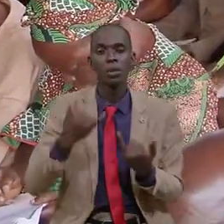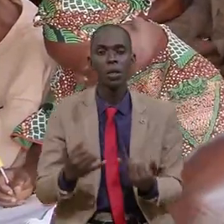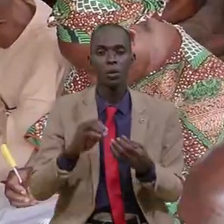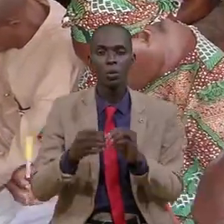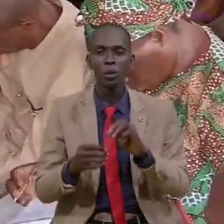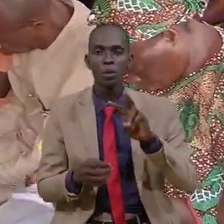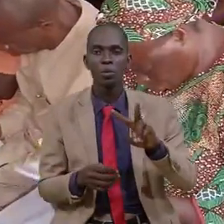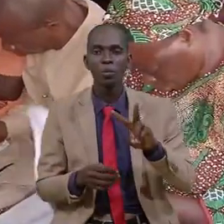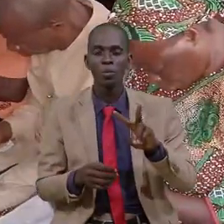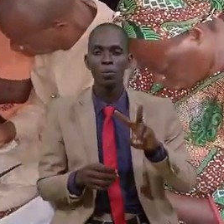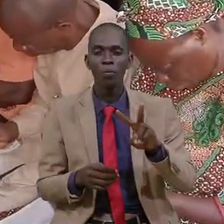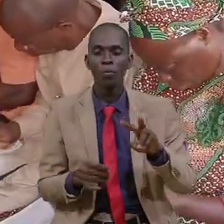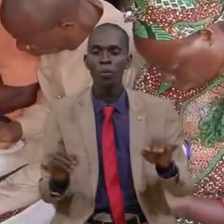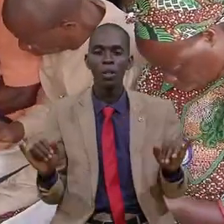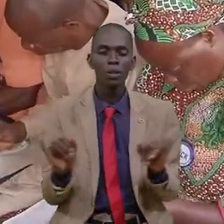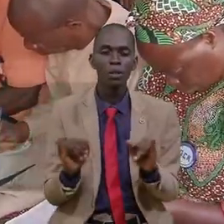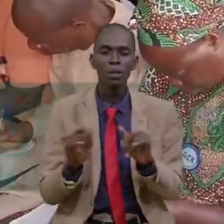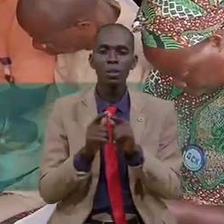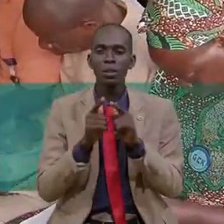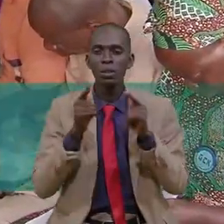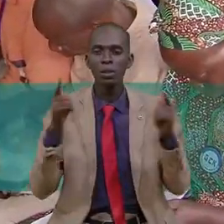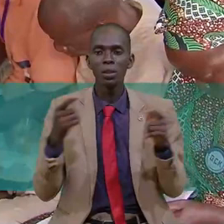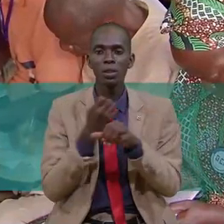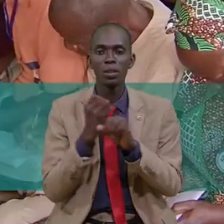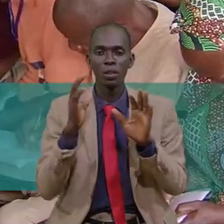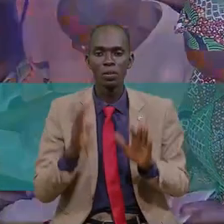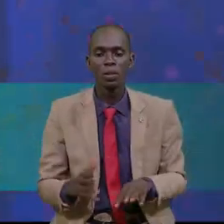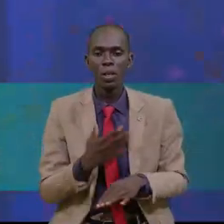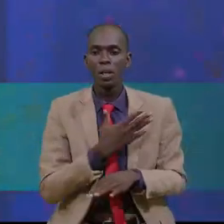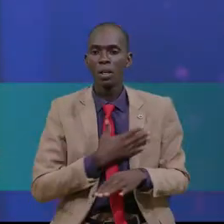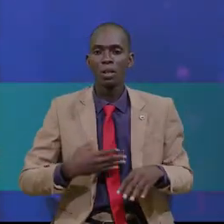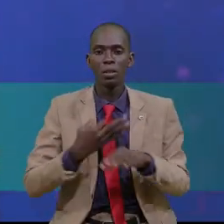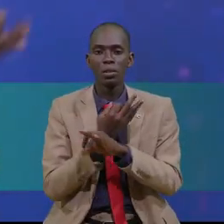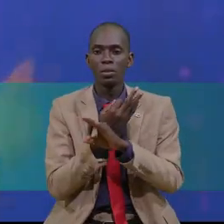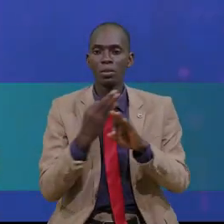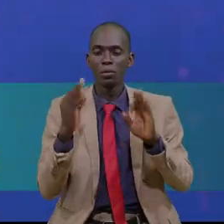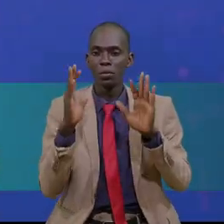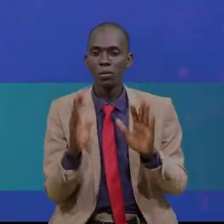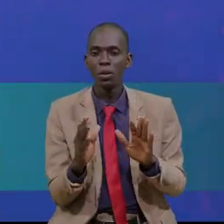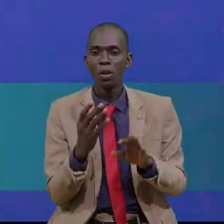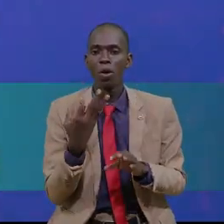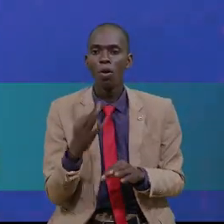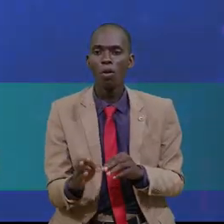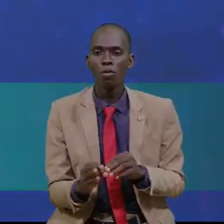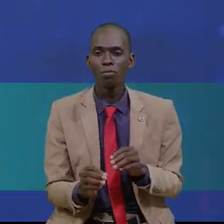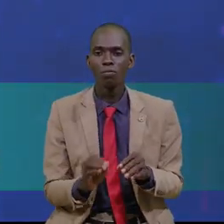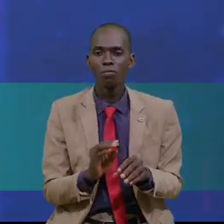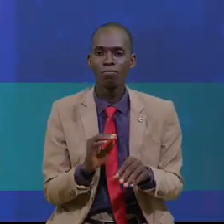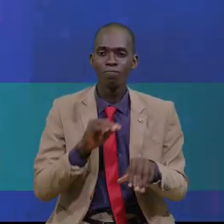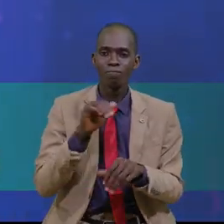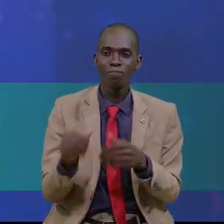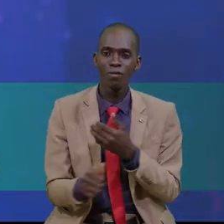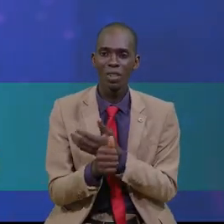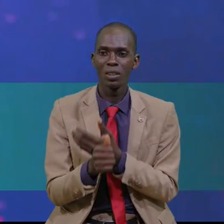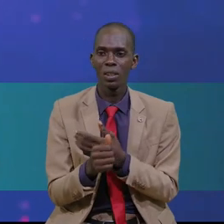at such a great Savior, an emancipator of endangered sinners. Sinners